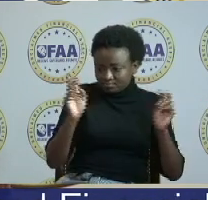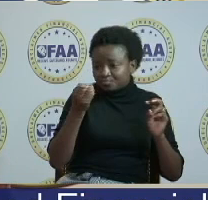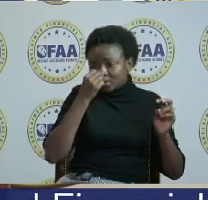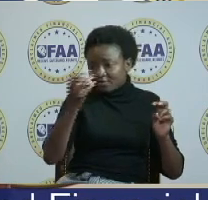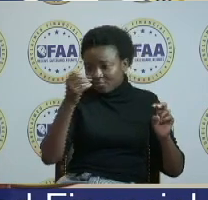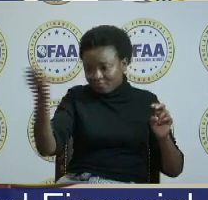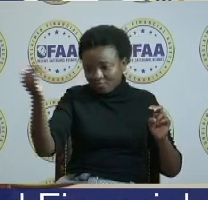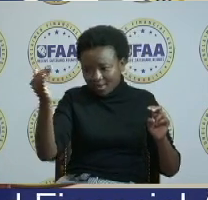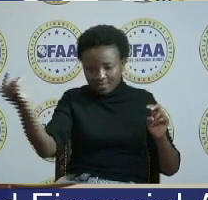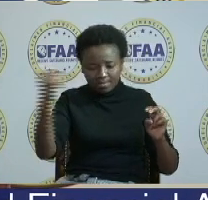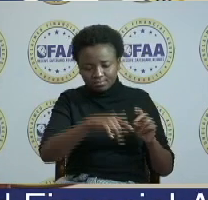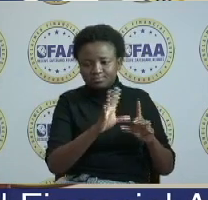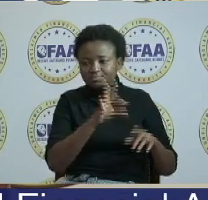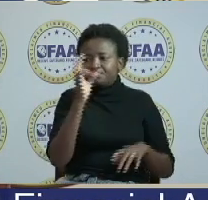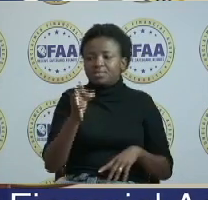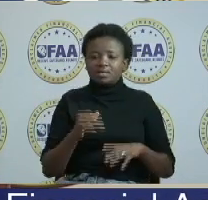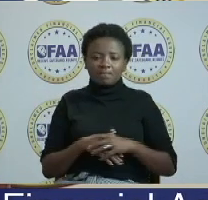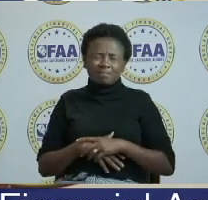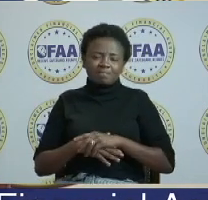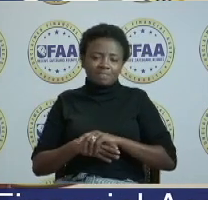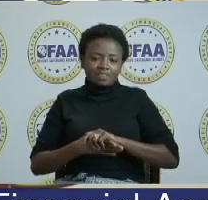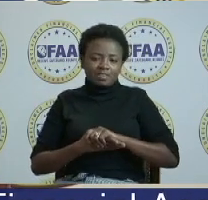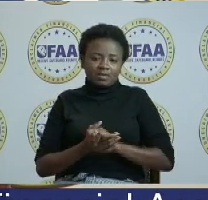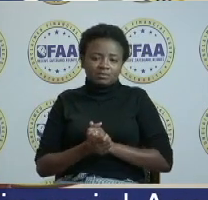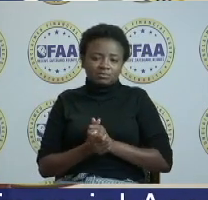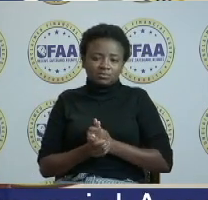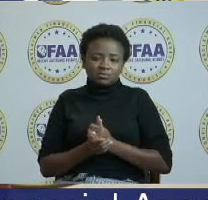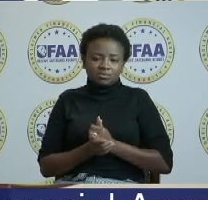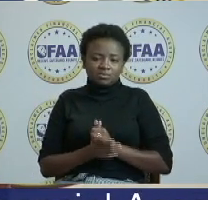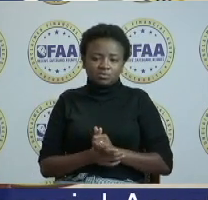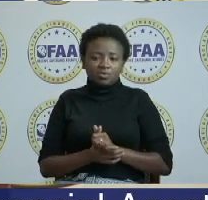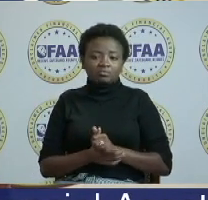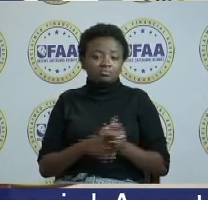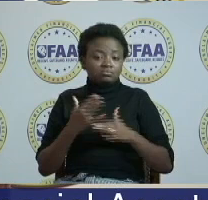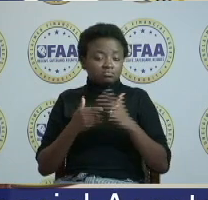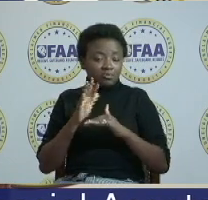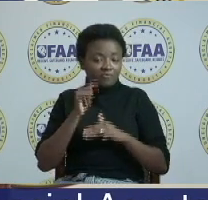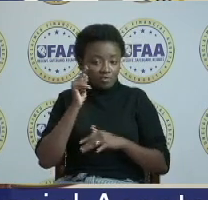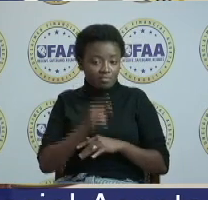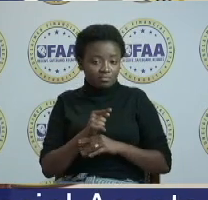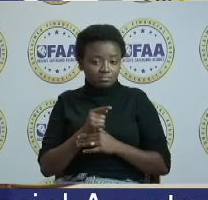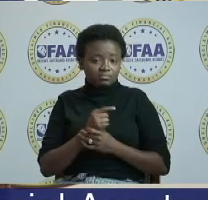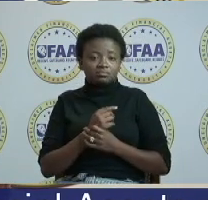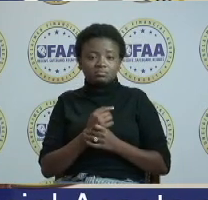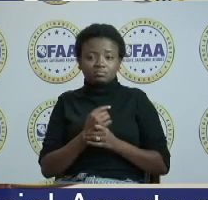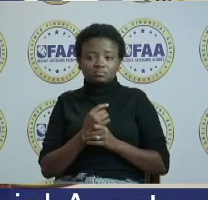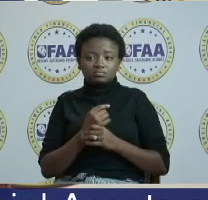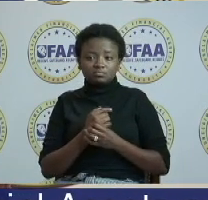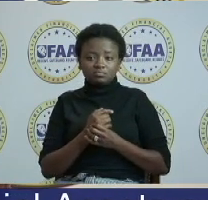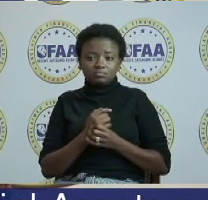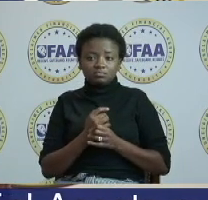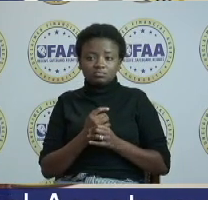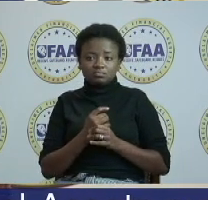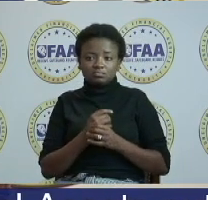with the rightful owner. And it is only after the holder has tried looking for this owner